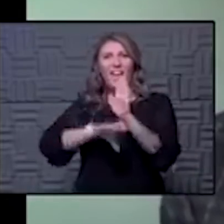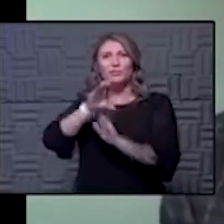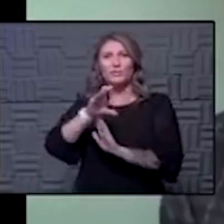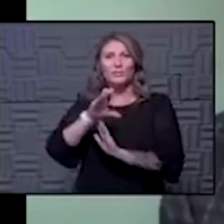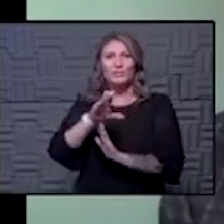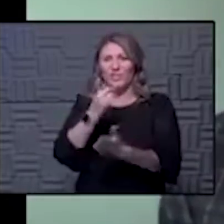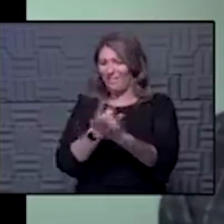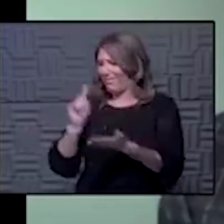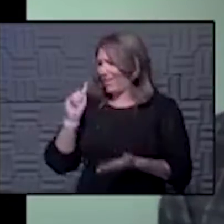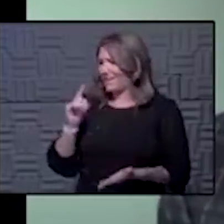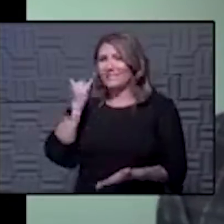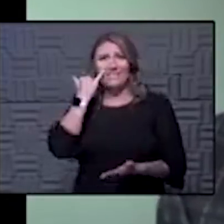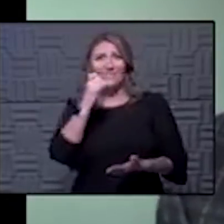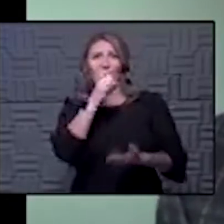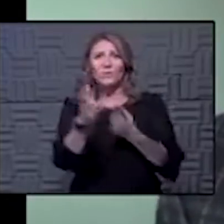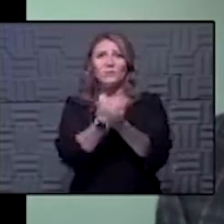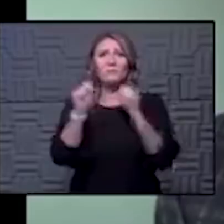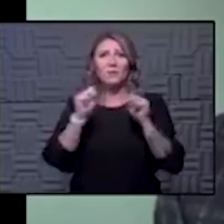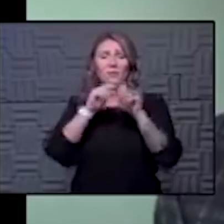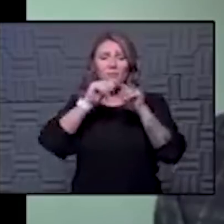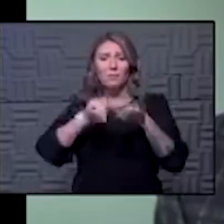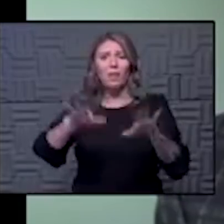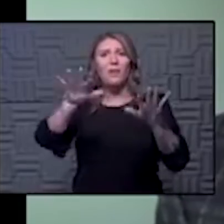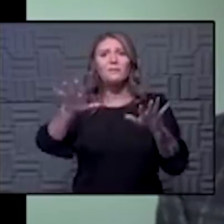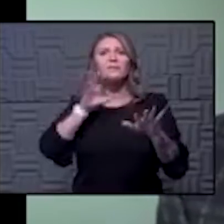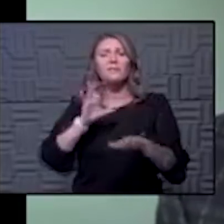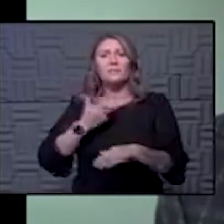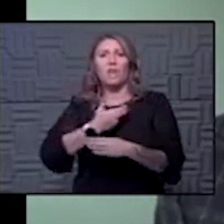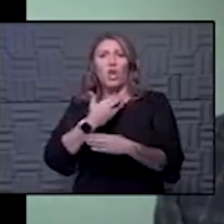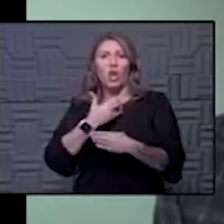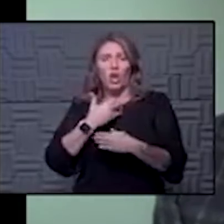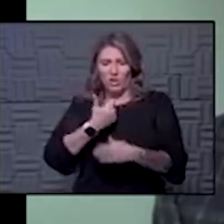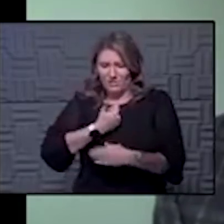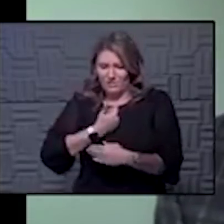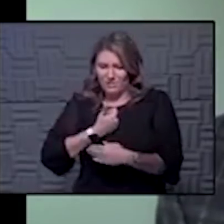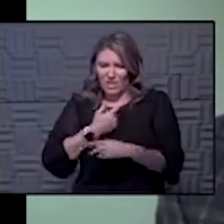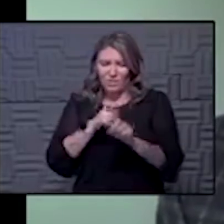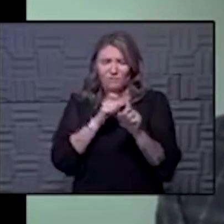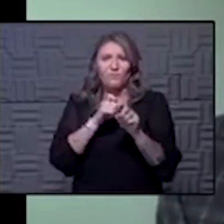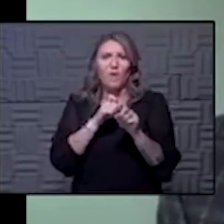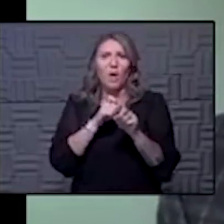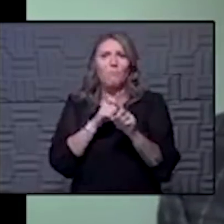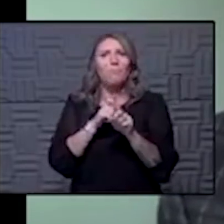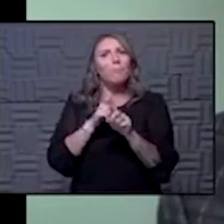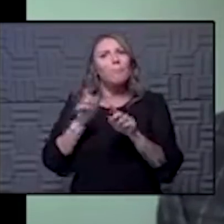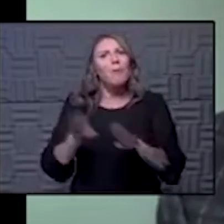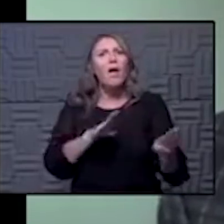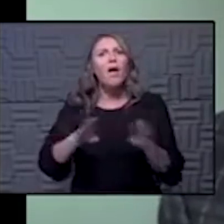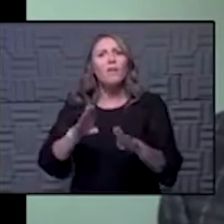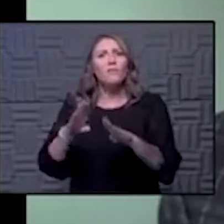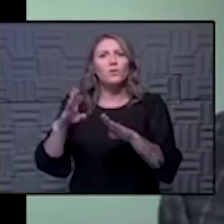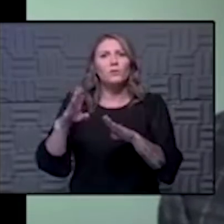if we do not secure the blessings of liberty in ourselves and our posterity by acting irresponsibly,